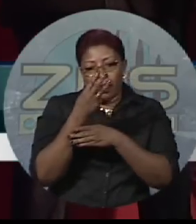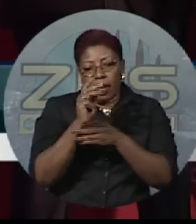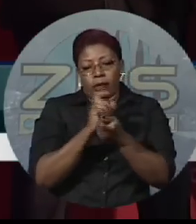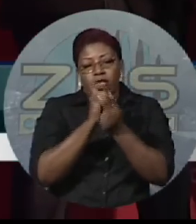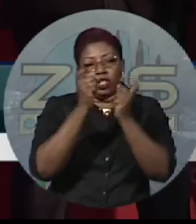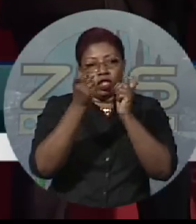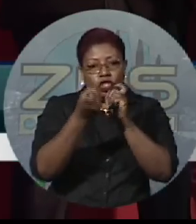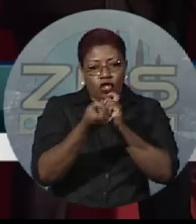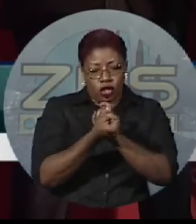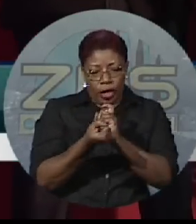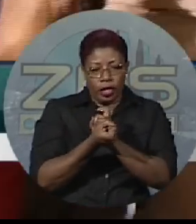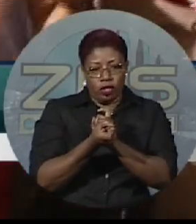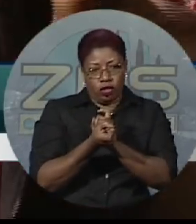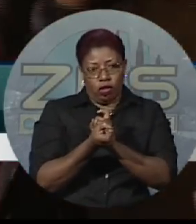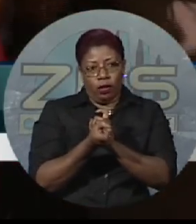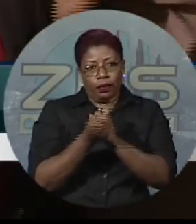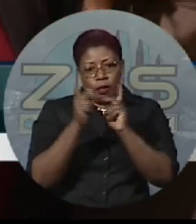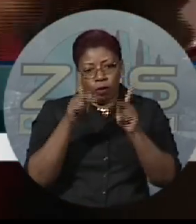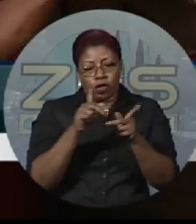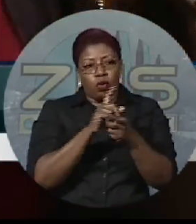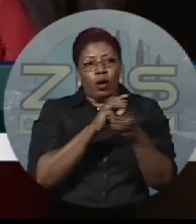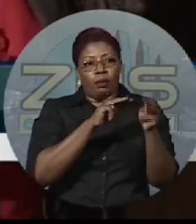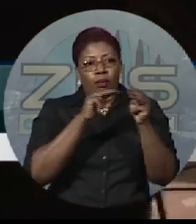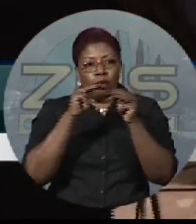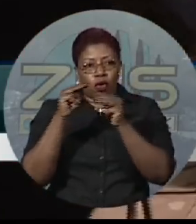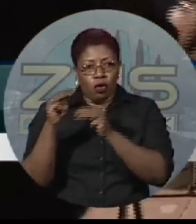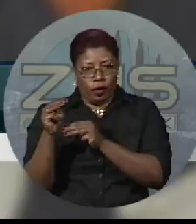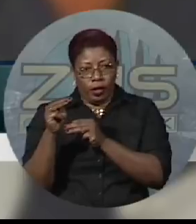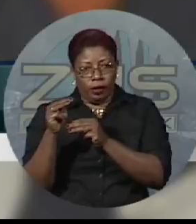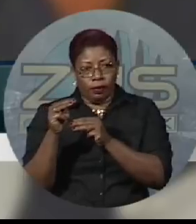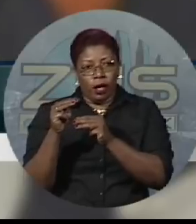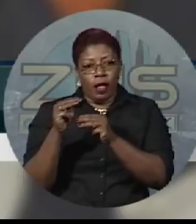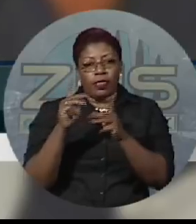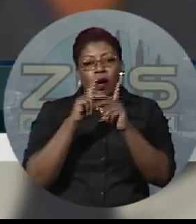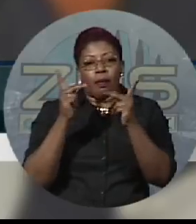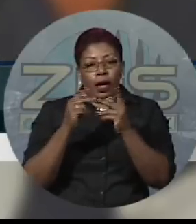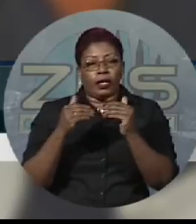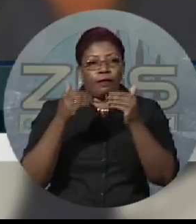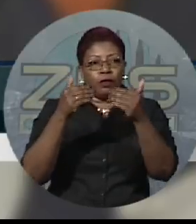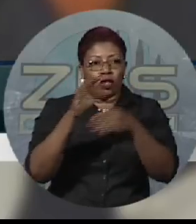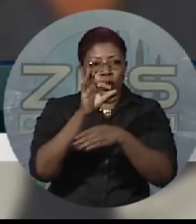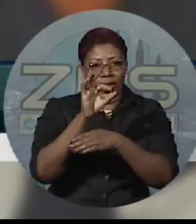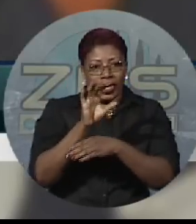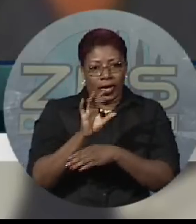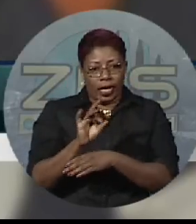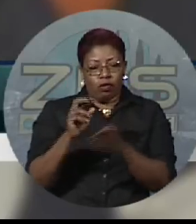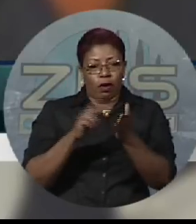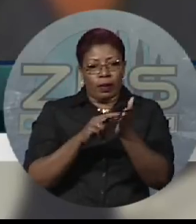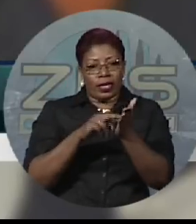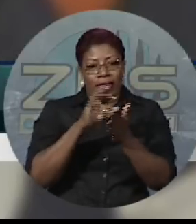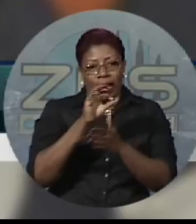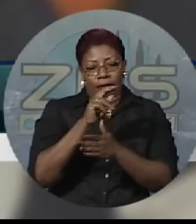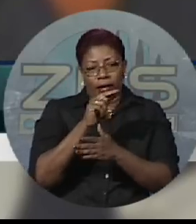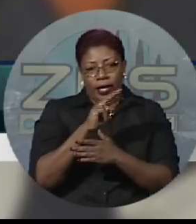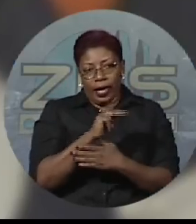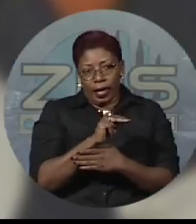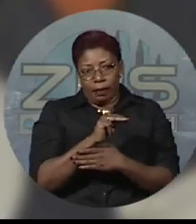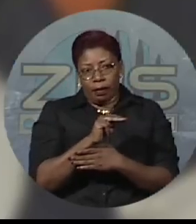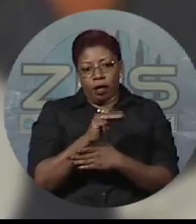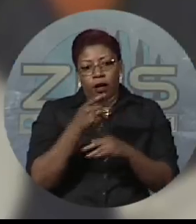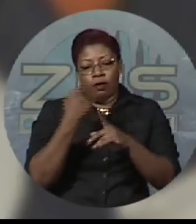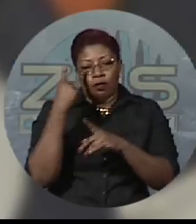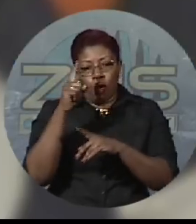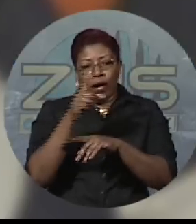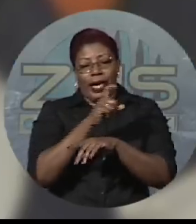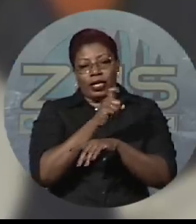change candidates who will be moving the party's change agenda forward. 28-year-old Navarro Bull will represent the FNM for his homeland of